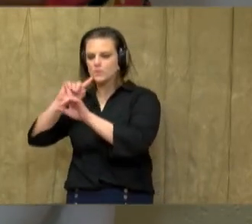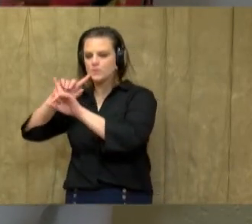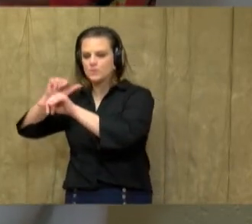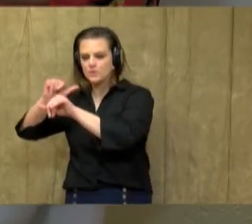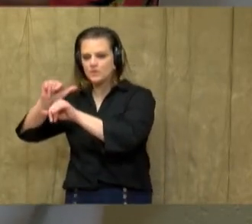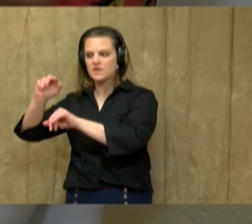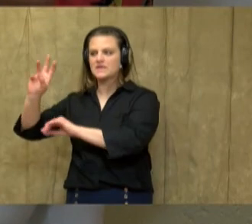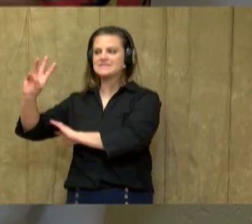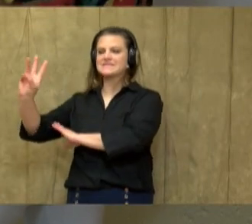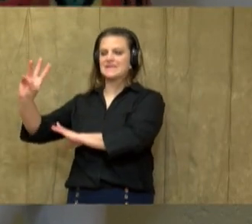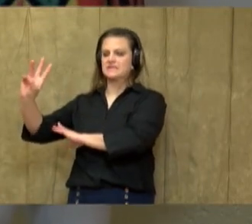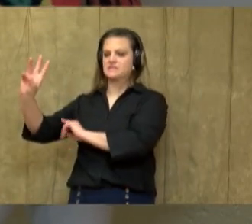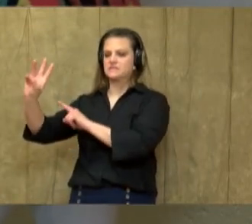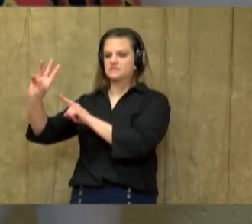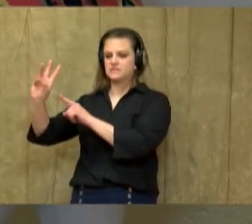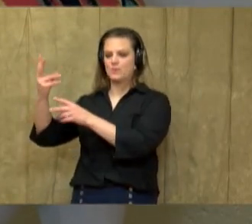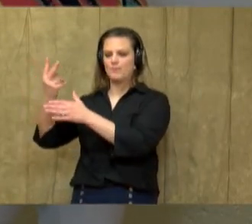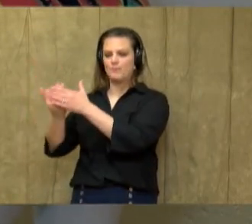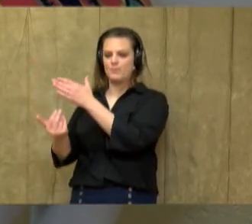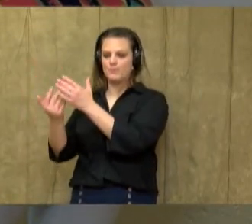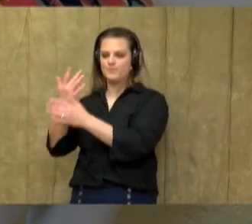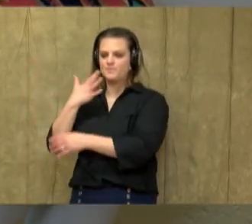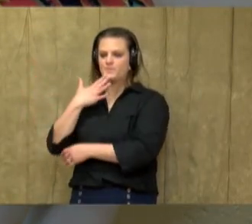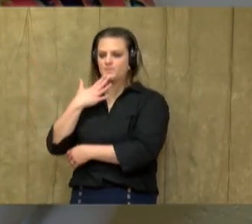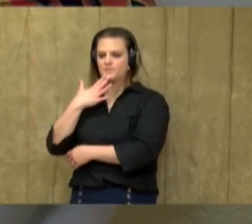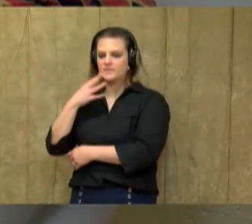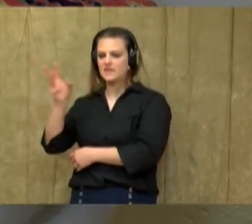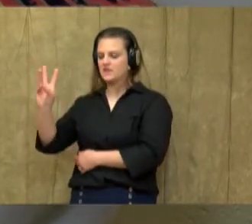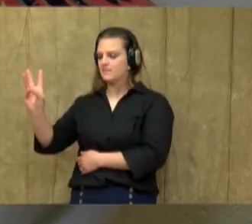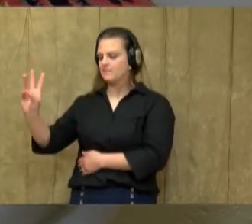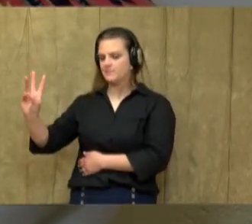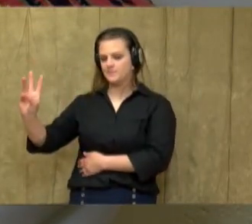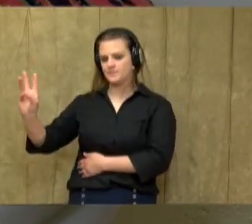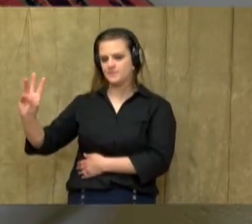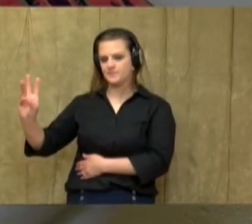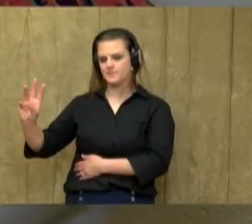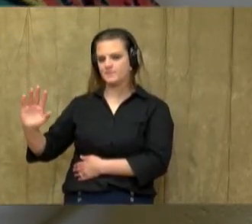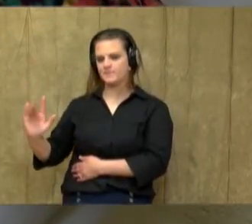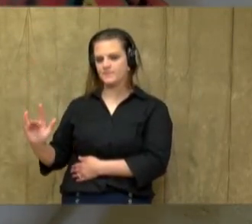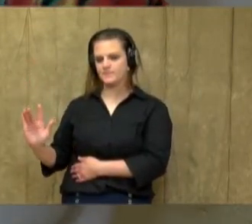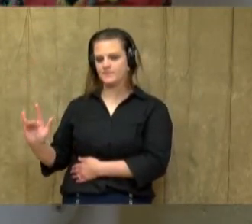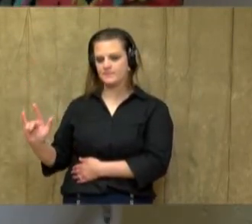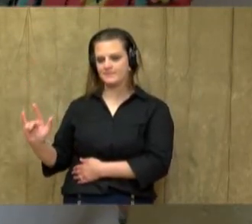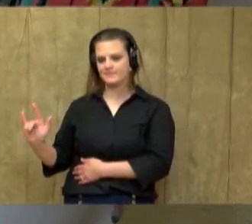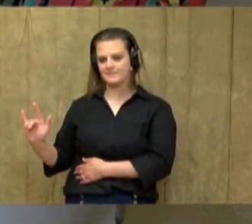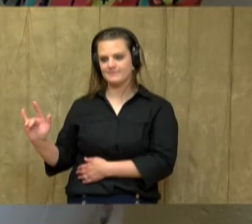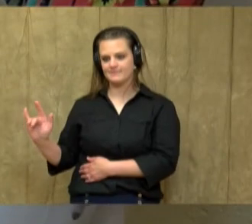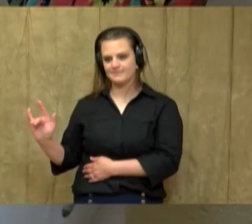have both colors. So we have 6 25ths.